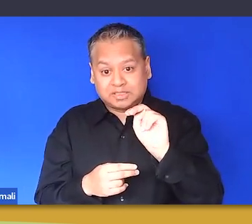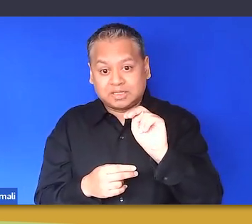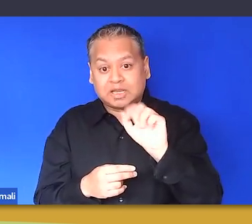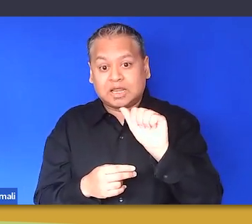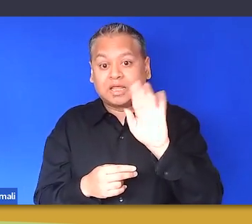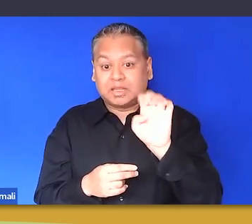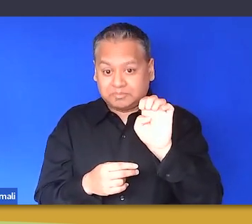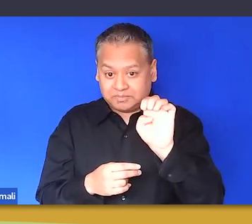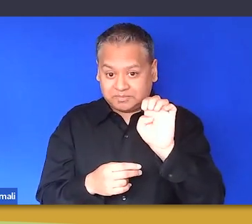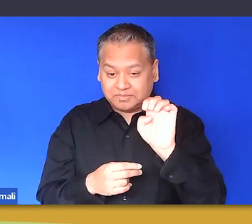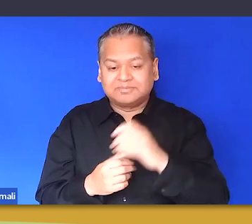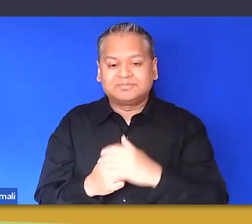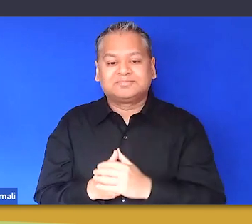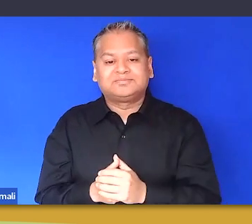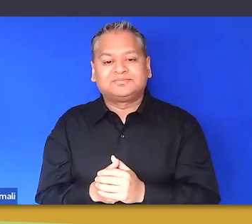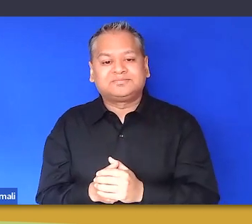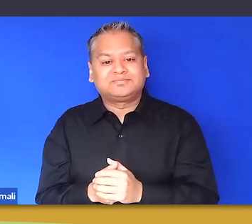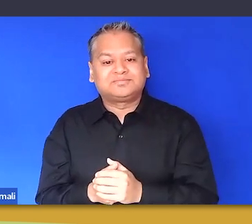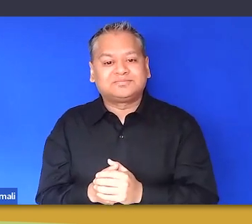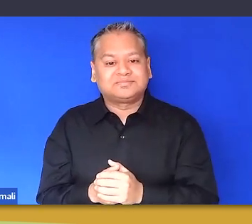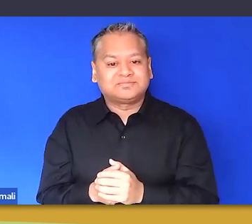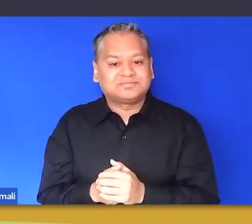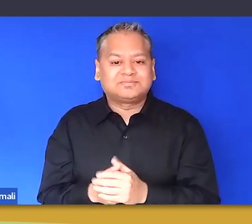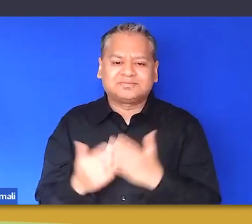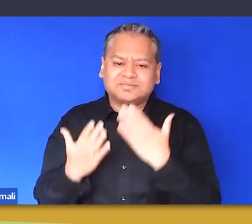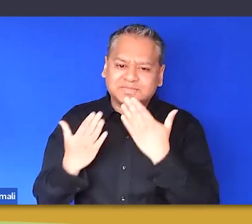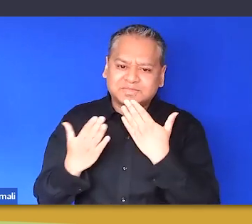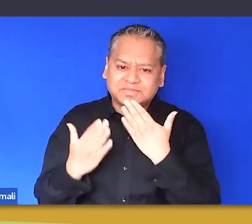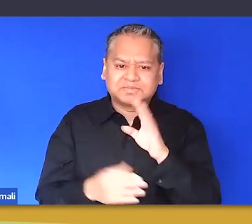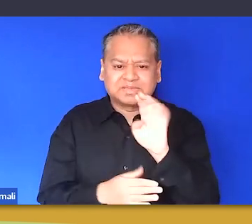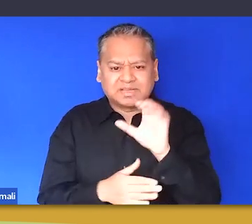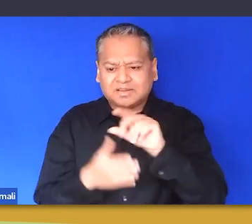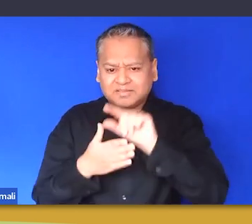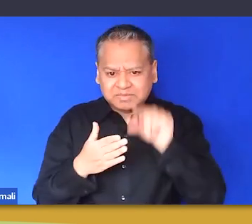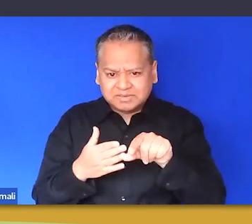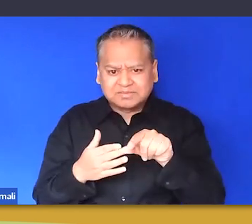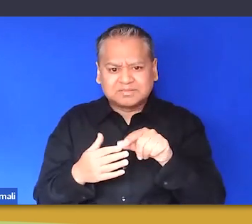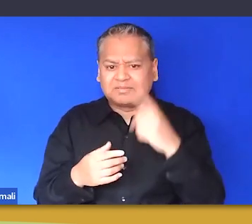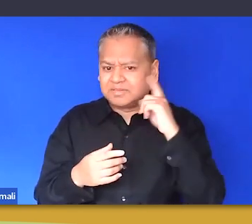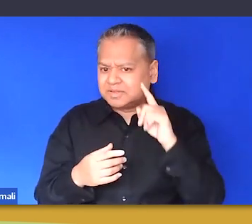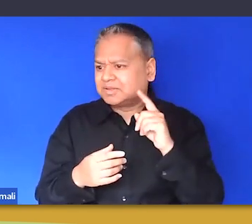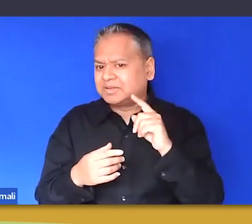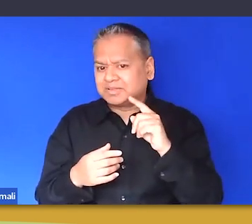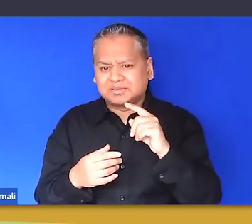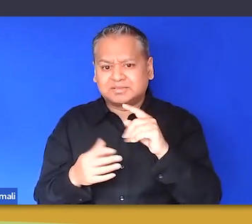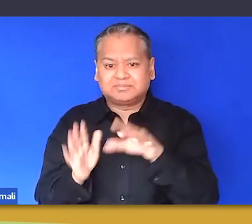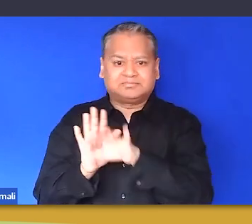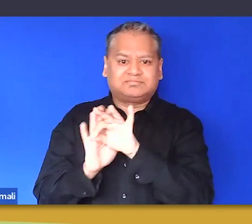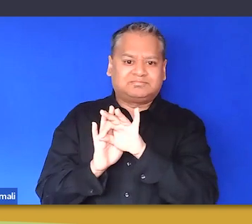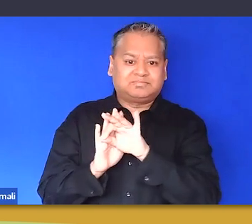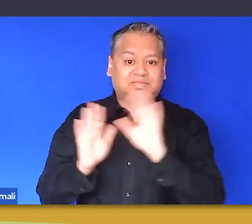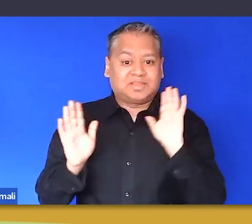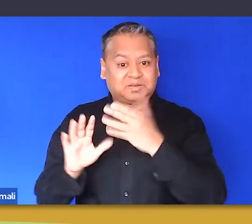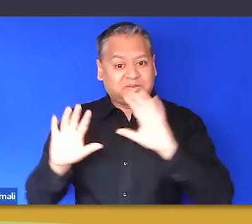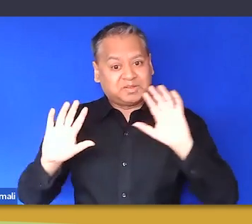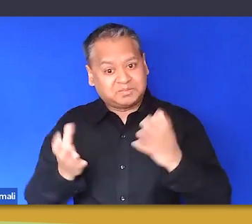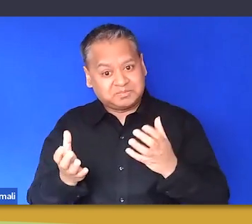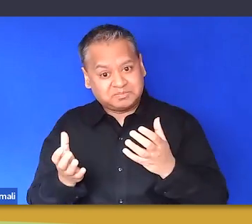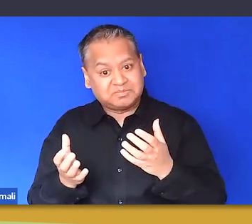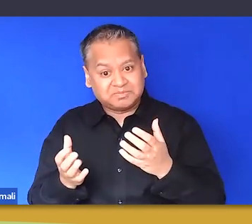group members, I want to sincerely thank the BC government for selecting Samway Asians Coalition as the recipient of the